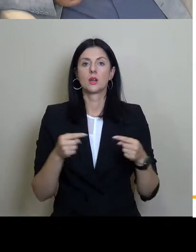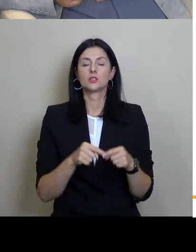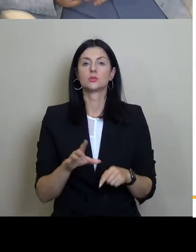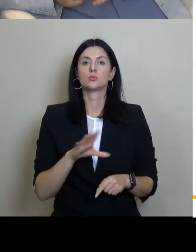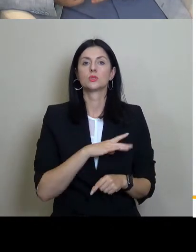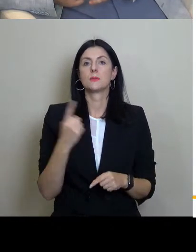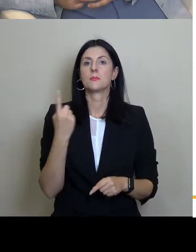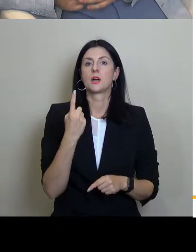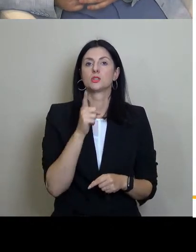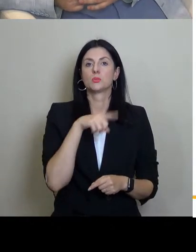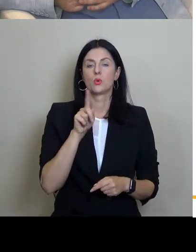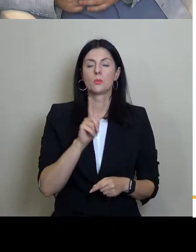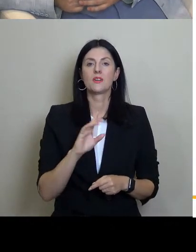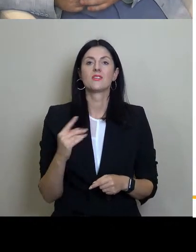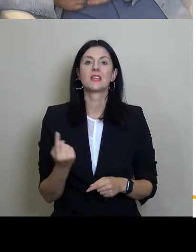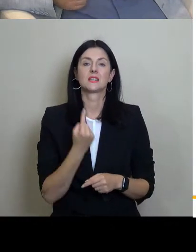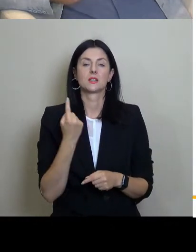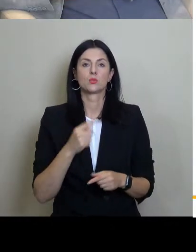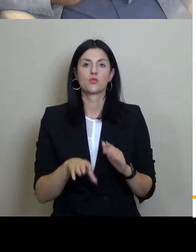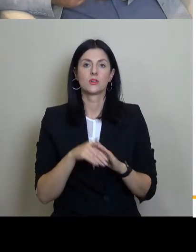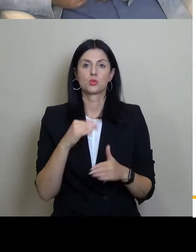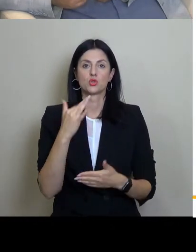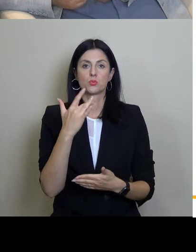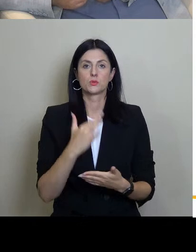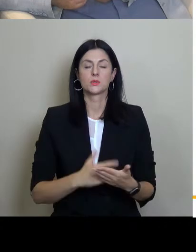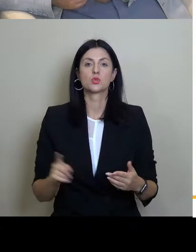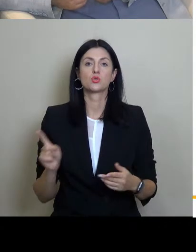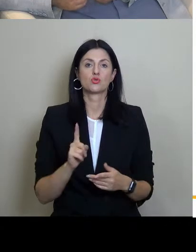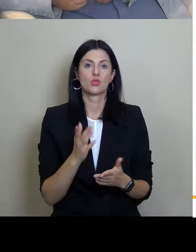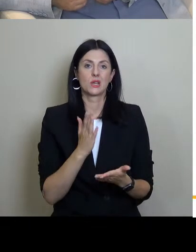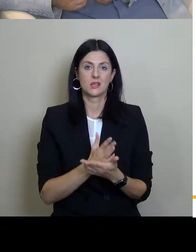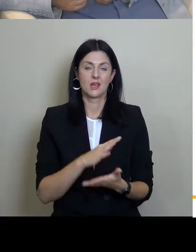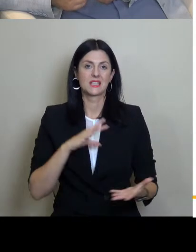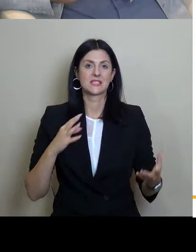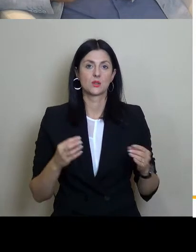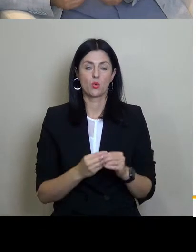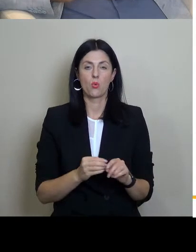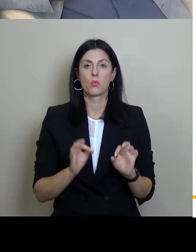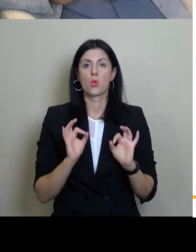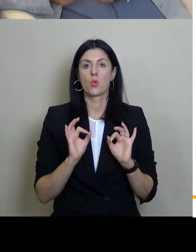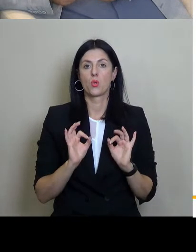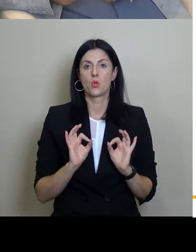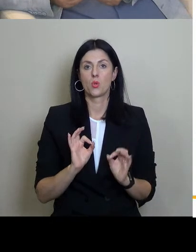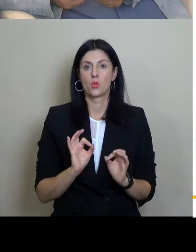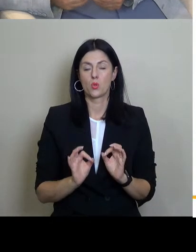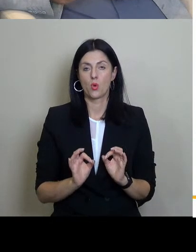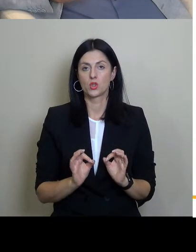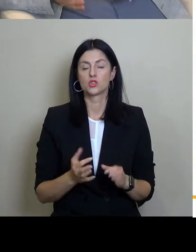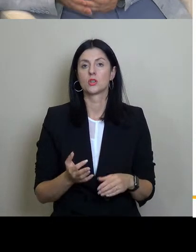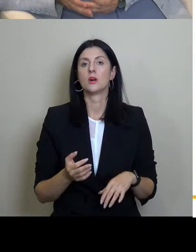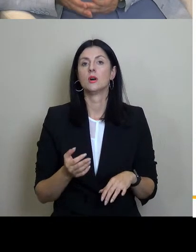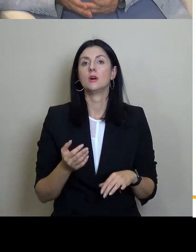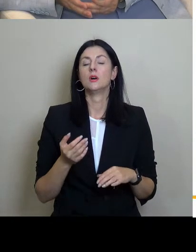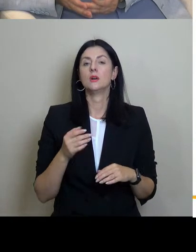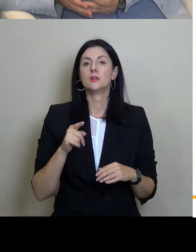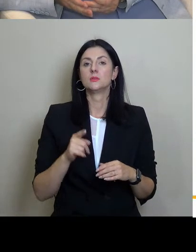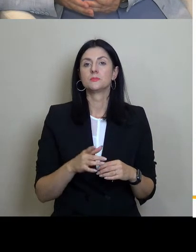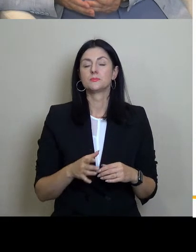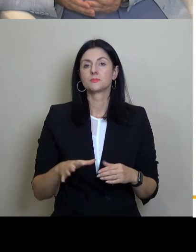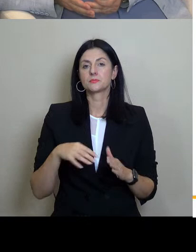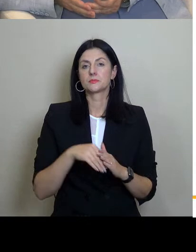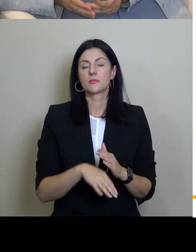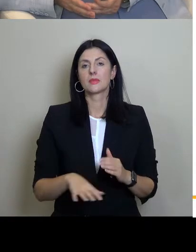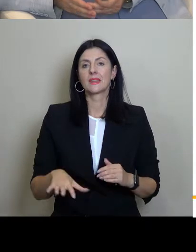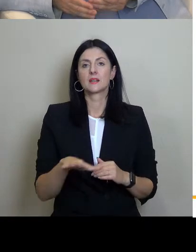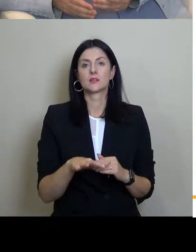councils could be number one in the uniform election list, which is a logical thing because you claim the highest rank